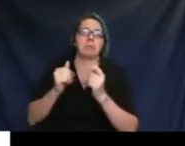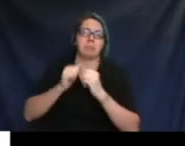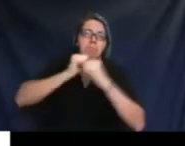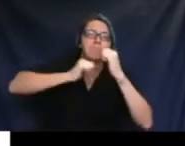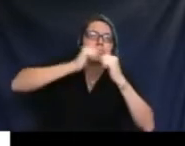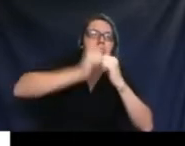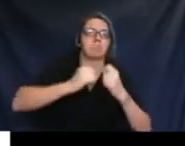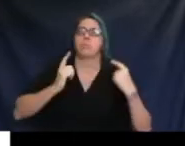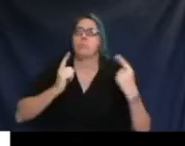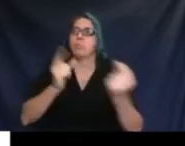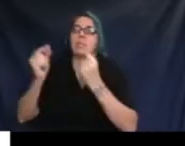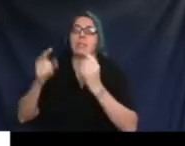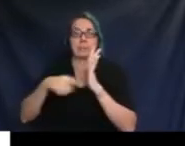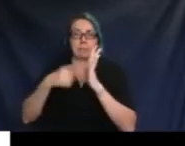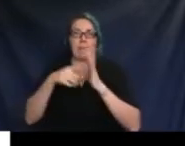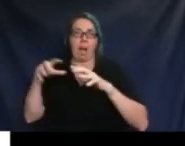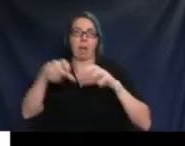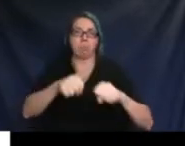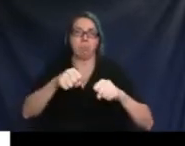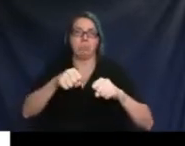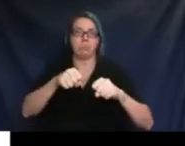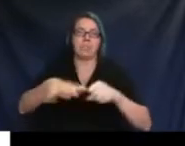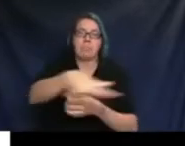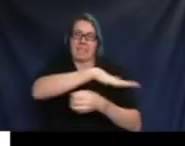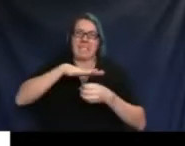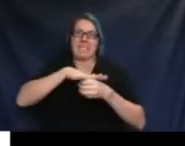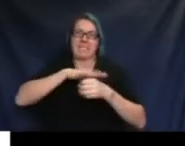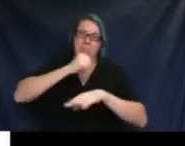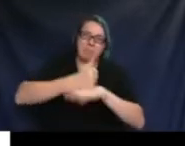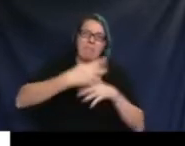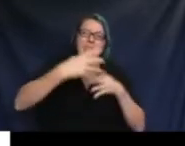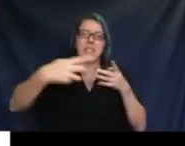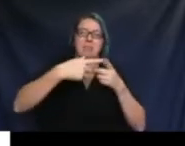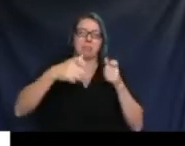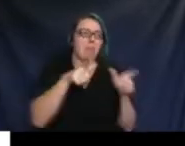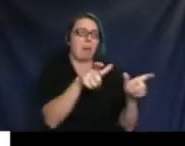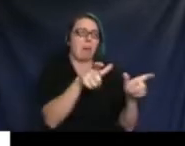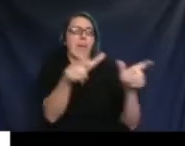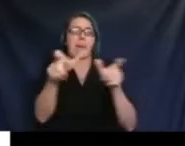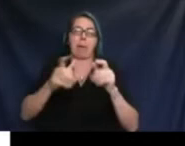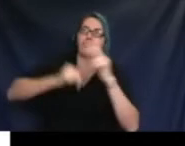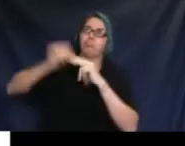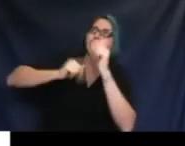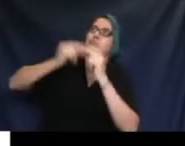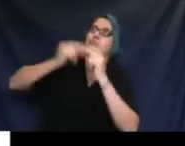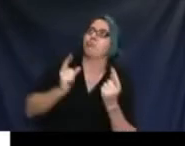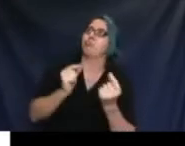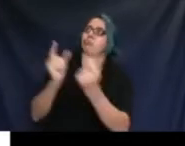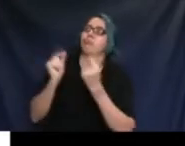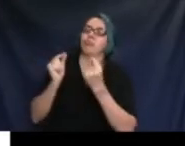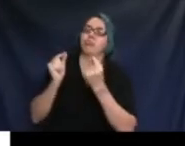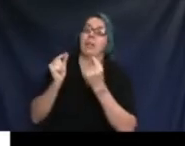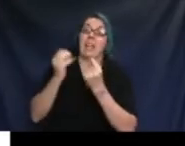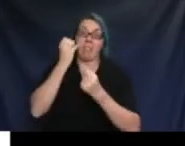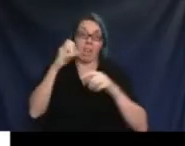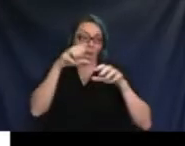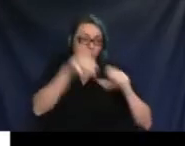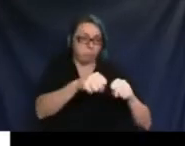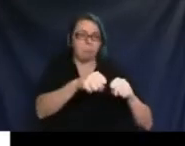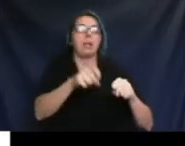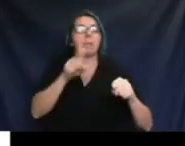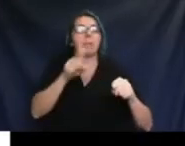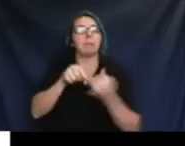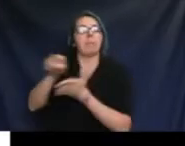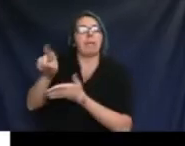so developers need to sort of pay that back to the community, and then what gets made is art that the community